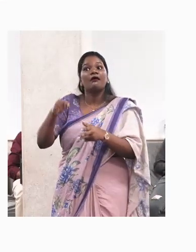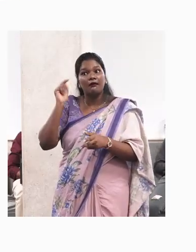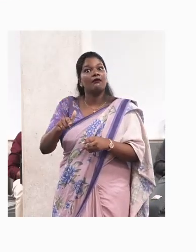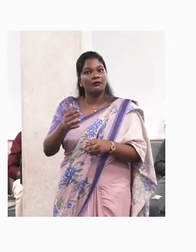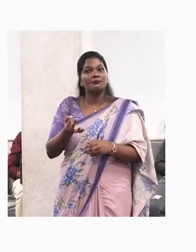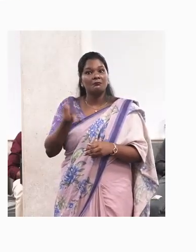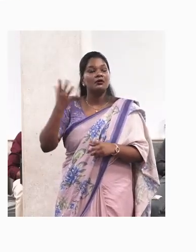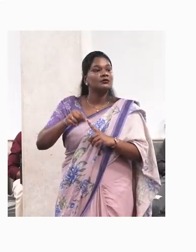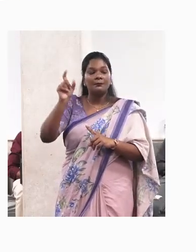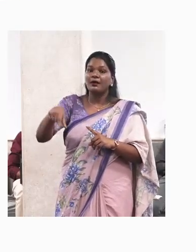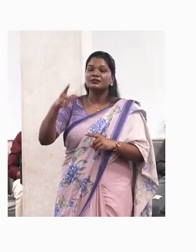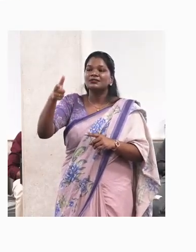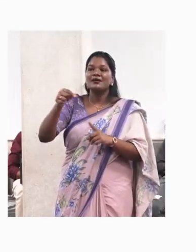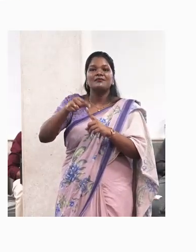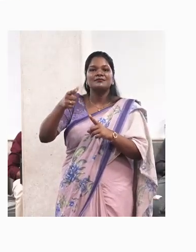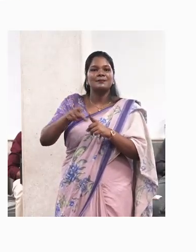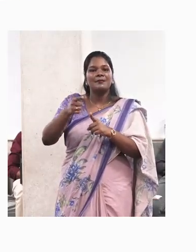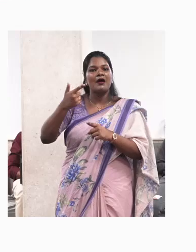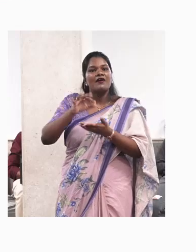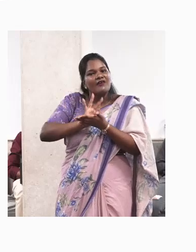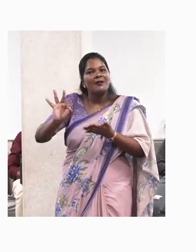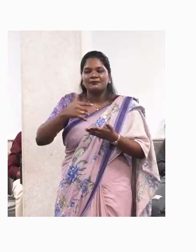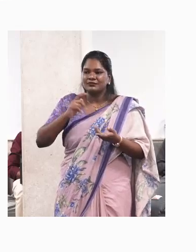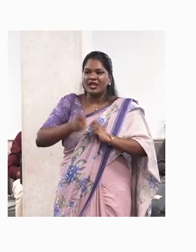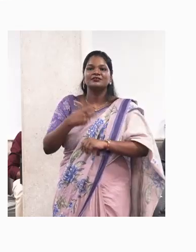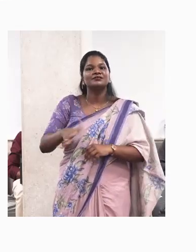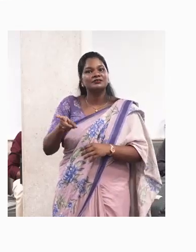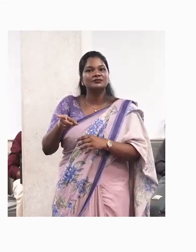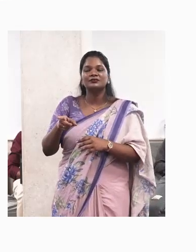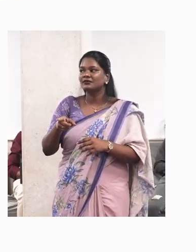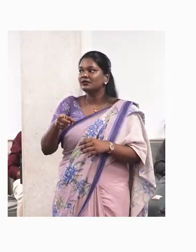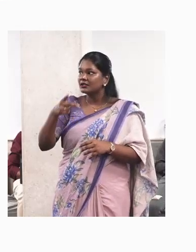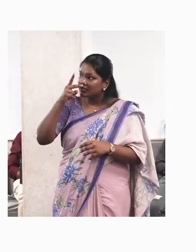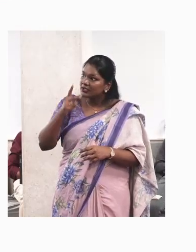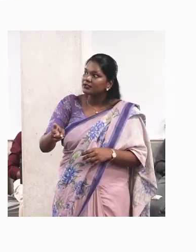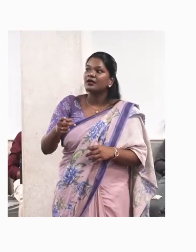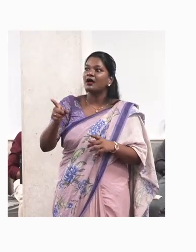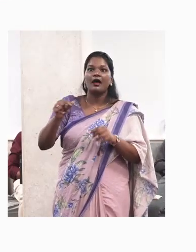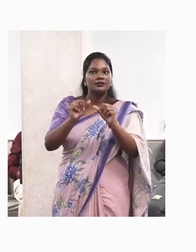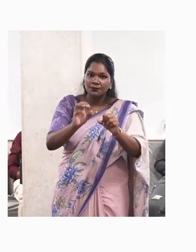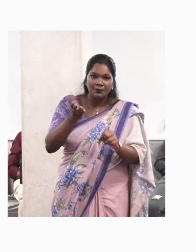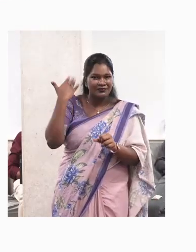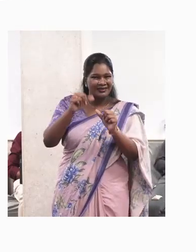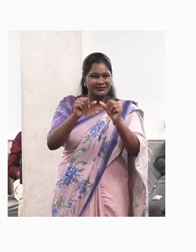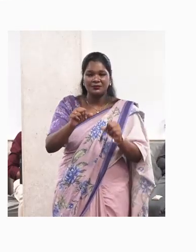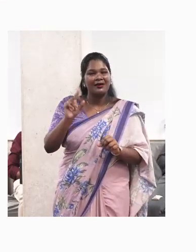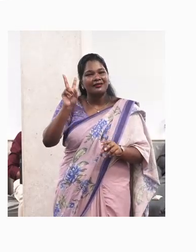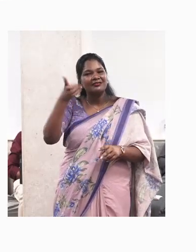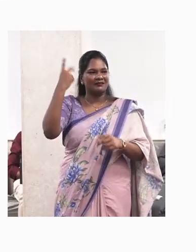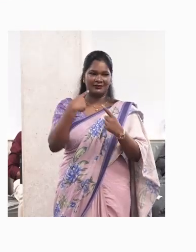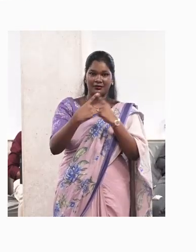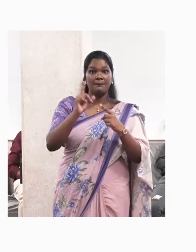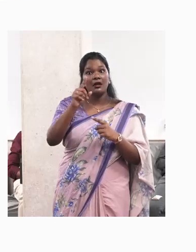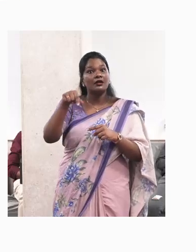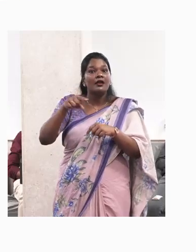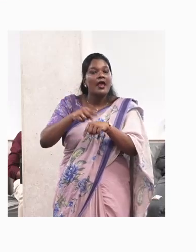amazing that they were actually in a sort of locked in kind of a thing. They are seeing you and they're not answering, or they're saying something else, but some